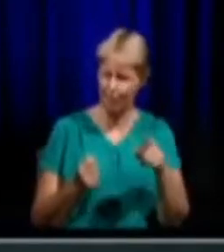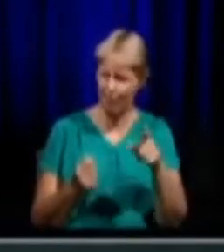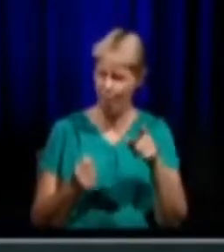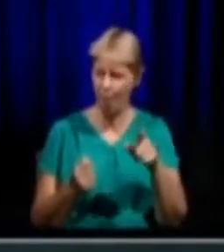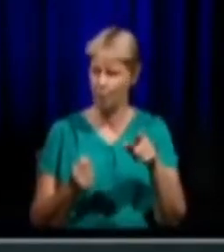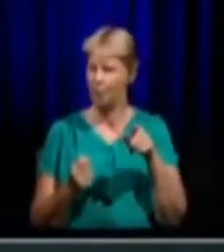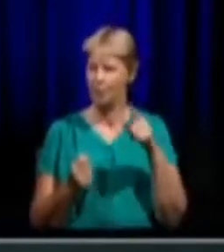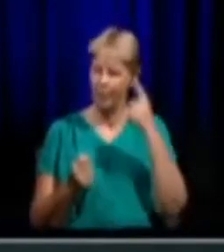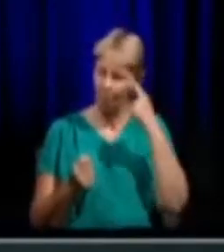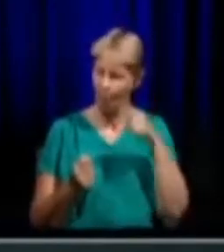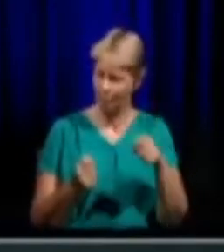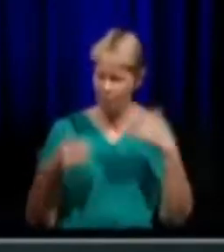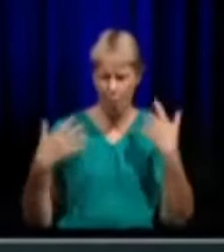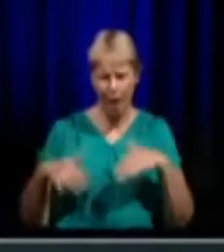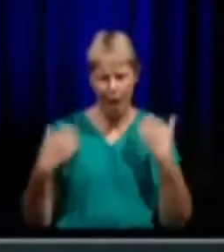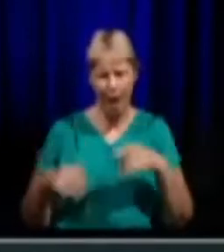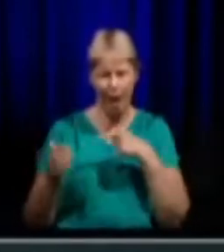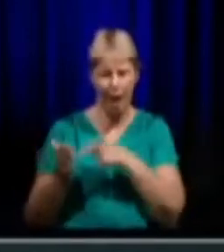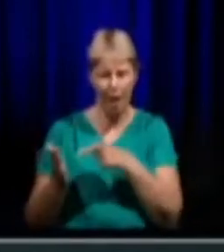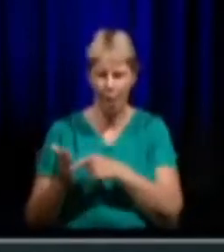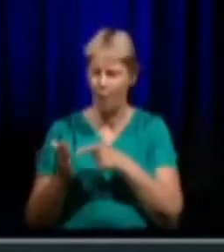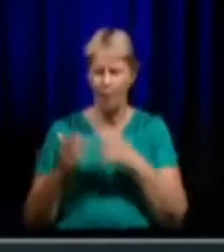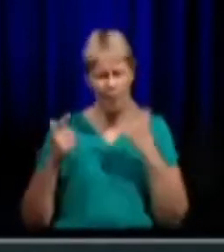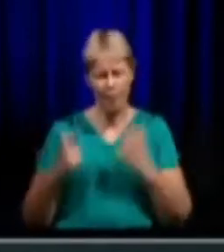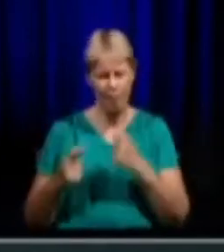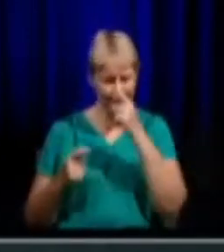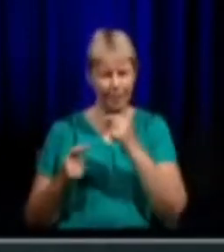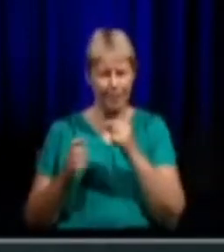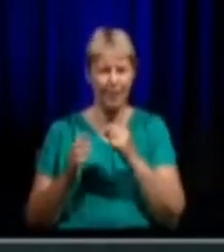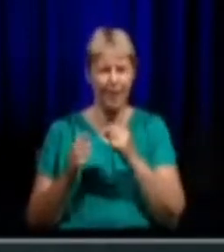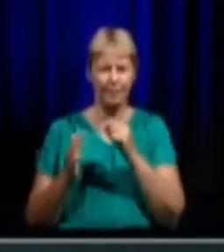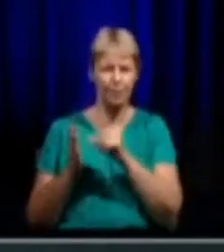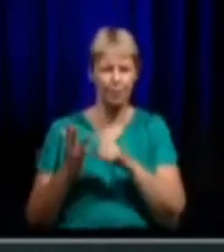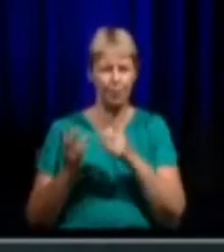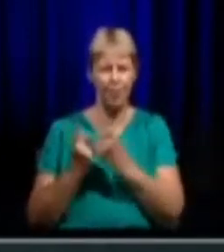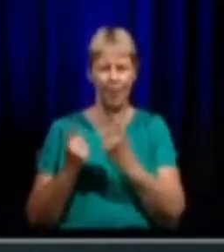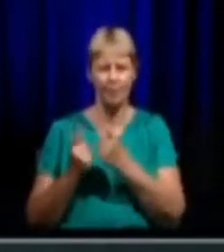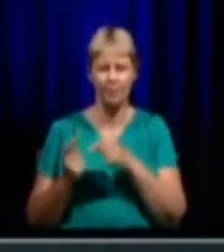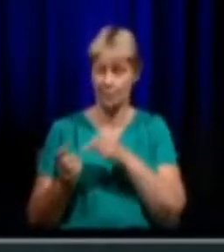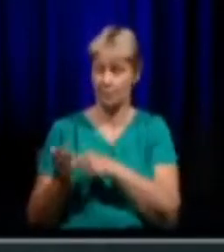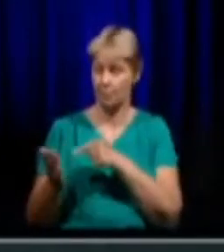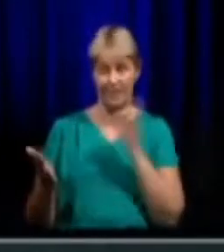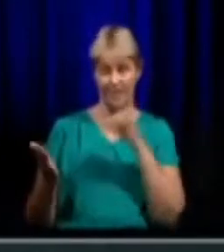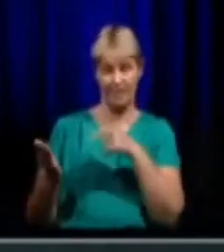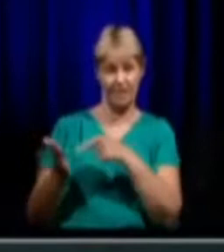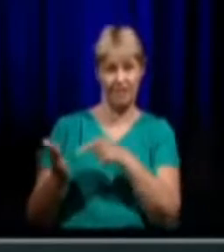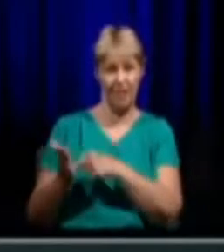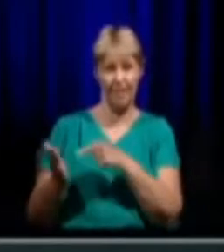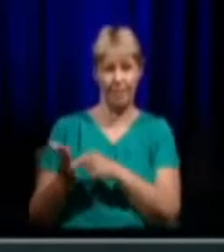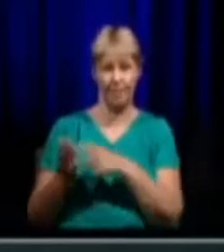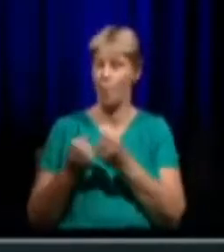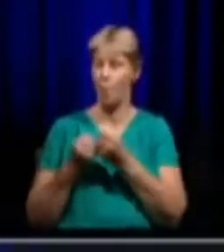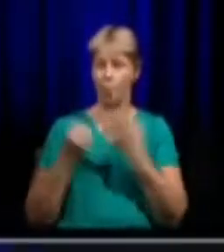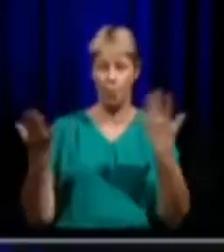can do so much with these devices. They are amazing things. So just the device itself without internet or phone capability